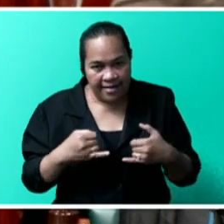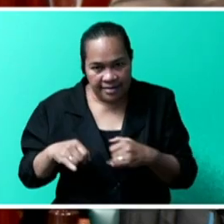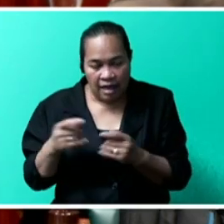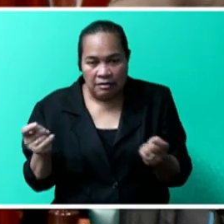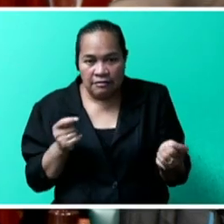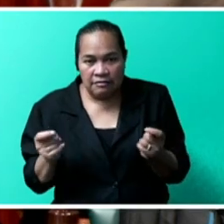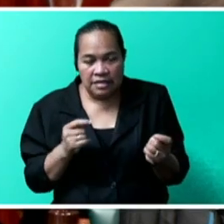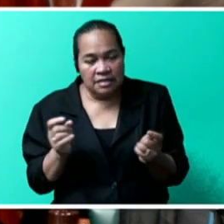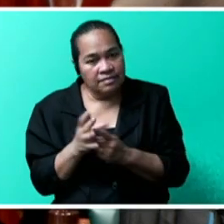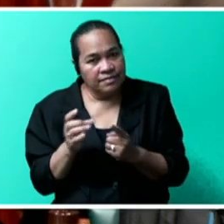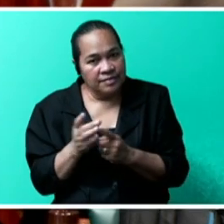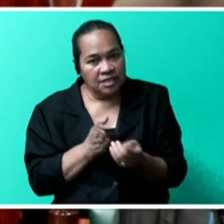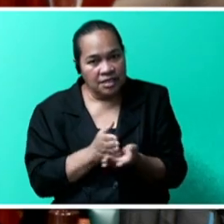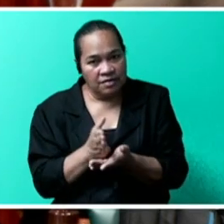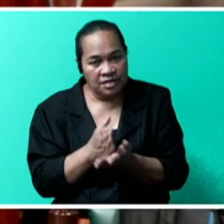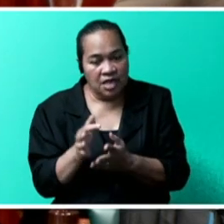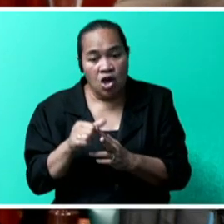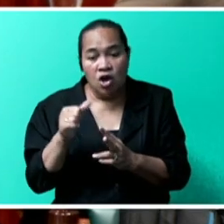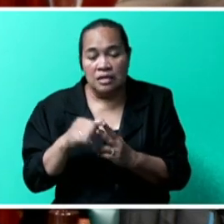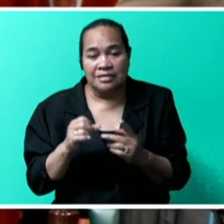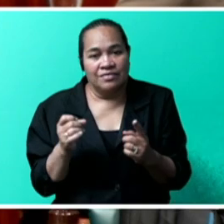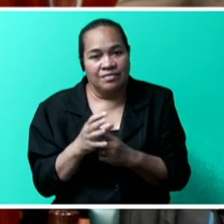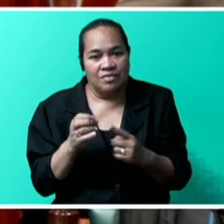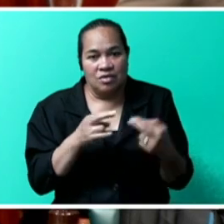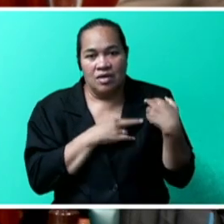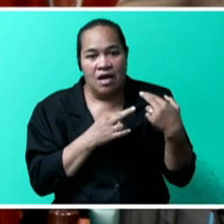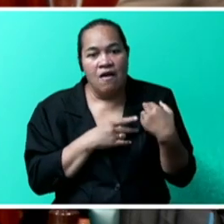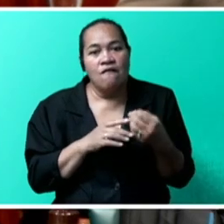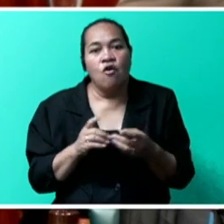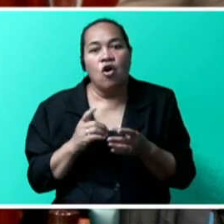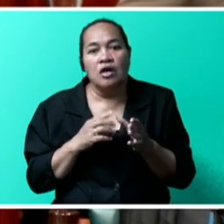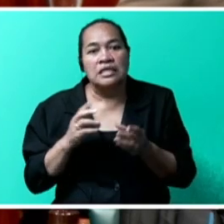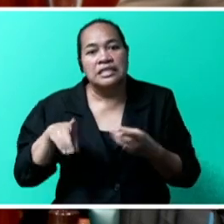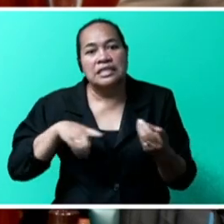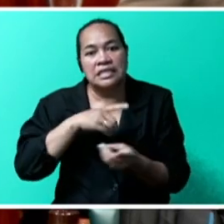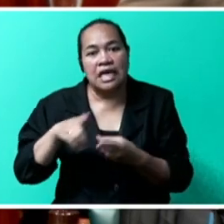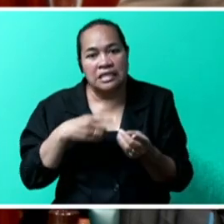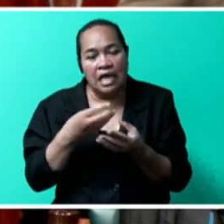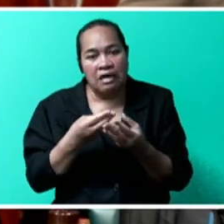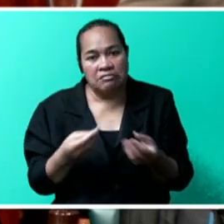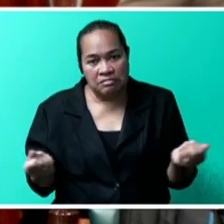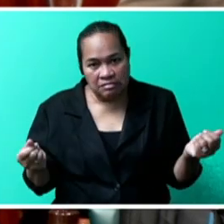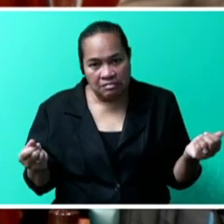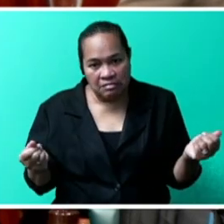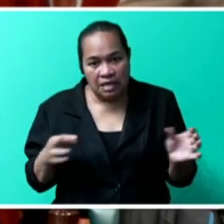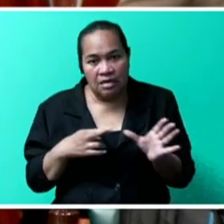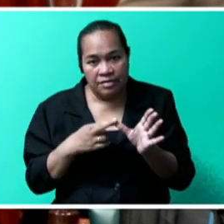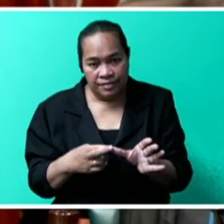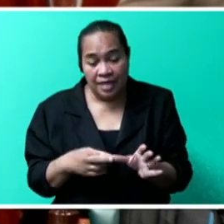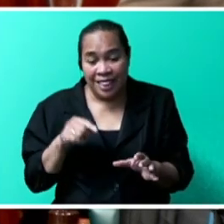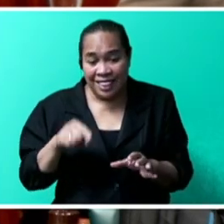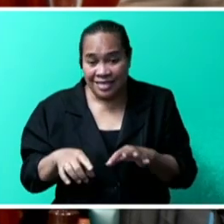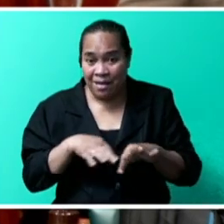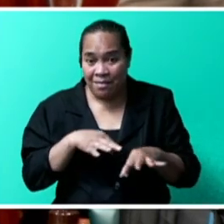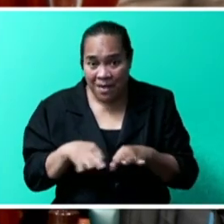essential services, and plays a vital role in disaster response and nation building. Mr. Speaker, said the development of this master plan has been